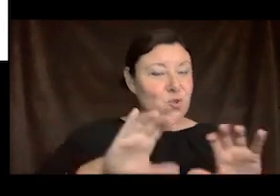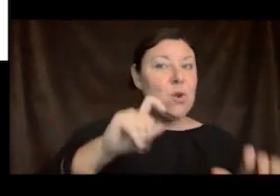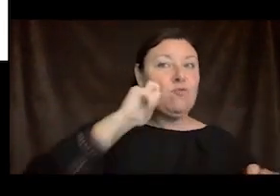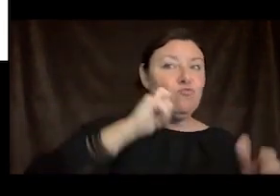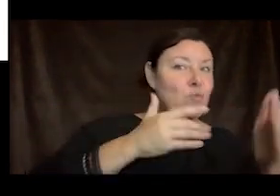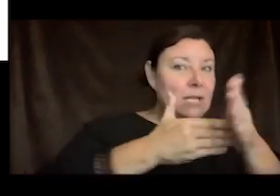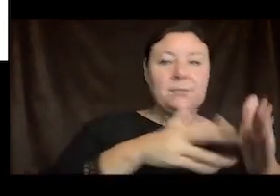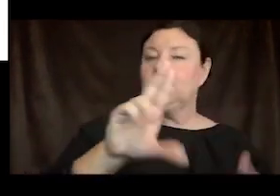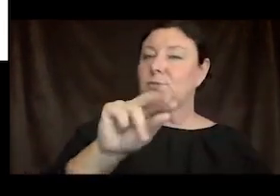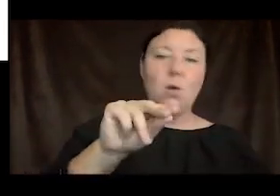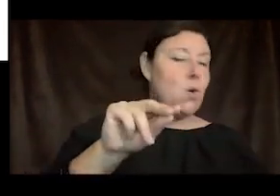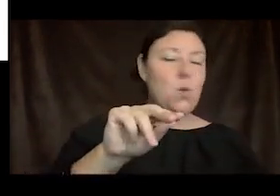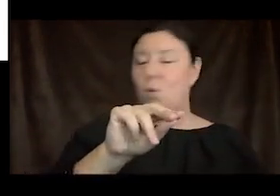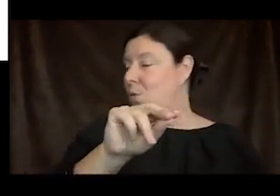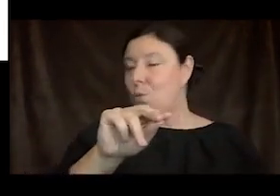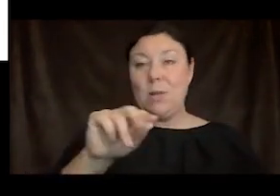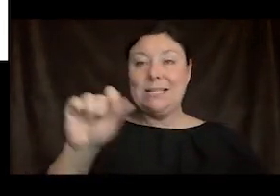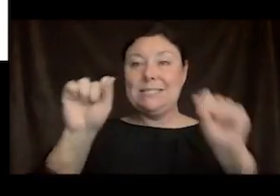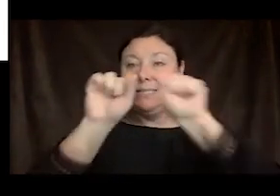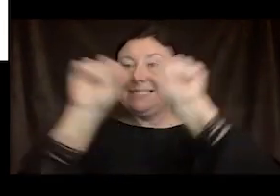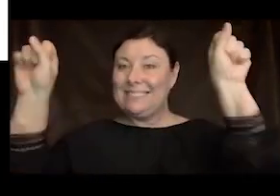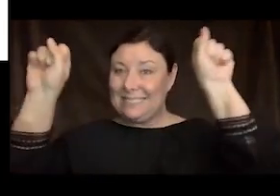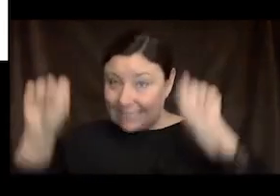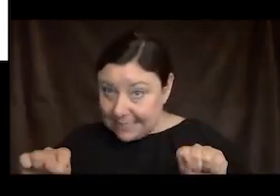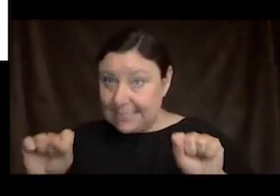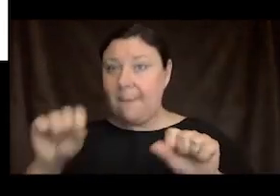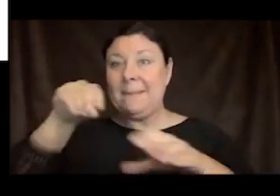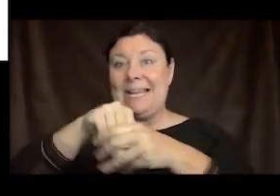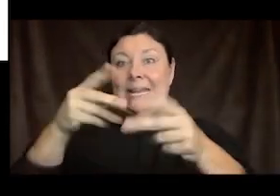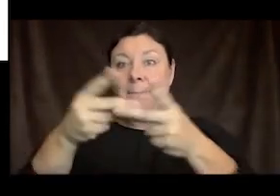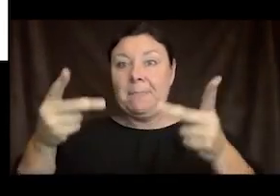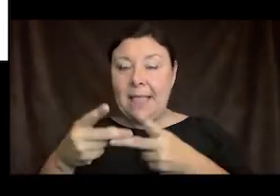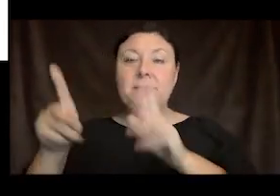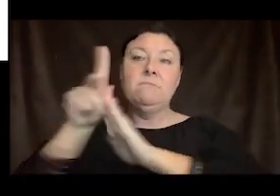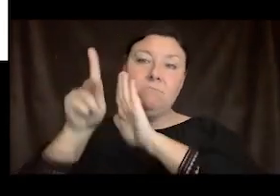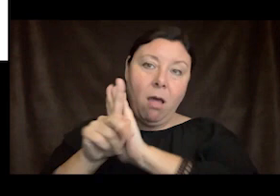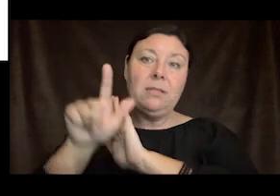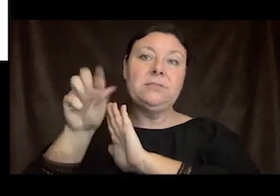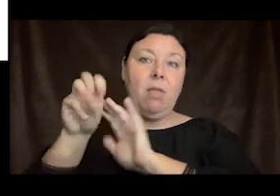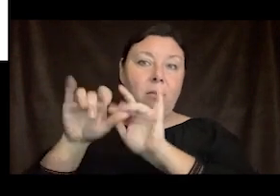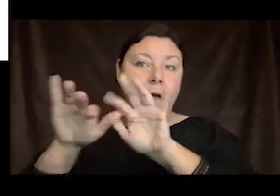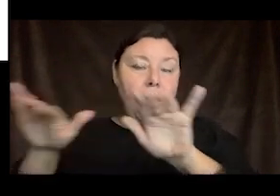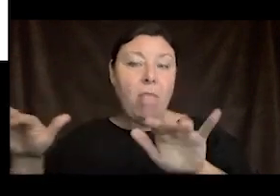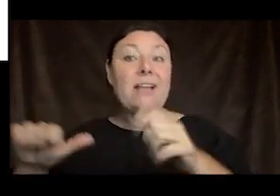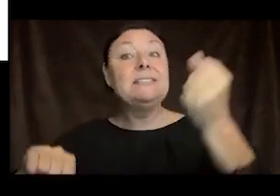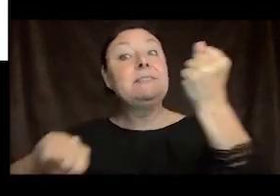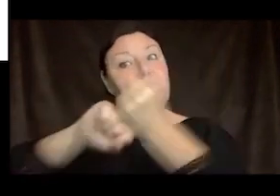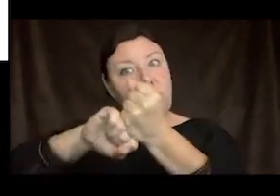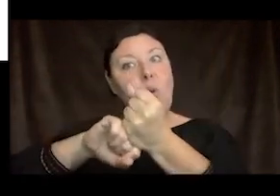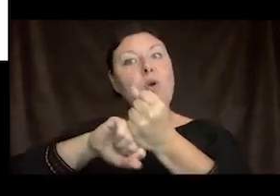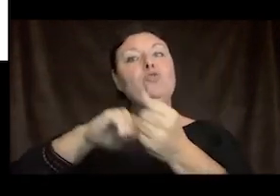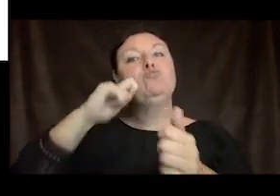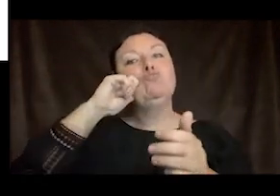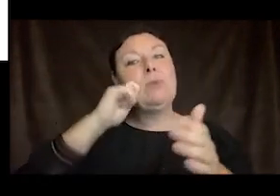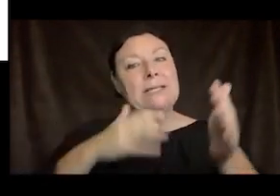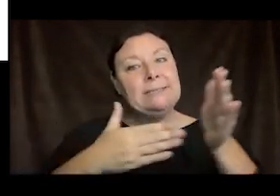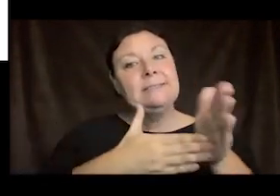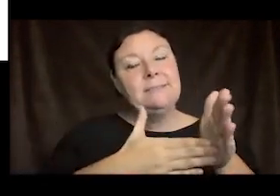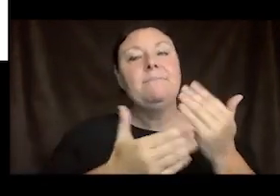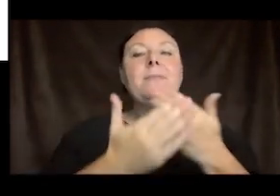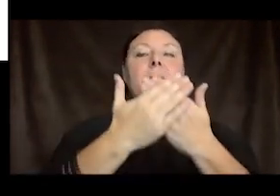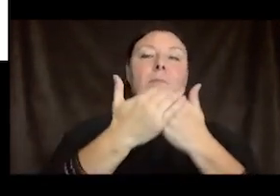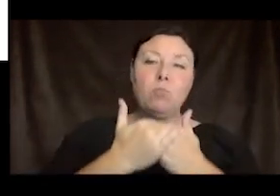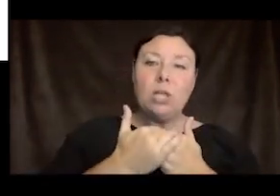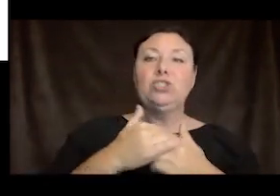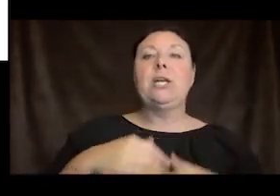these things, but there's a system in place that supports the ways in which